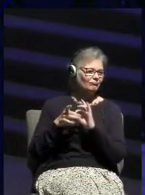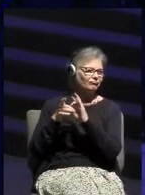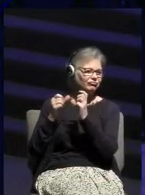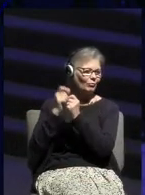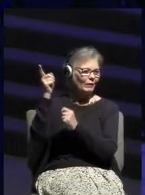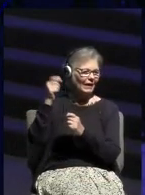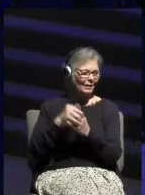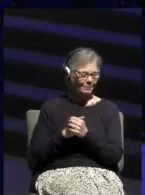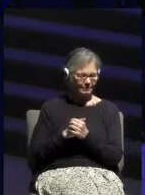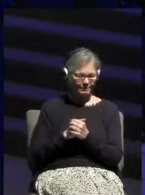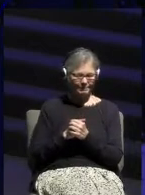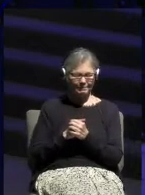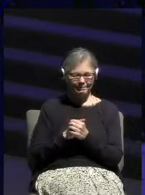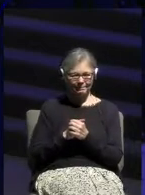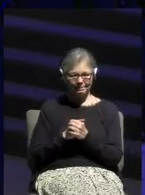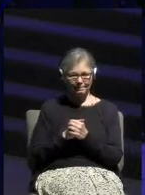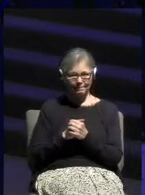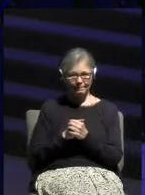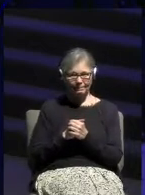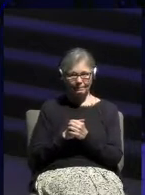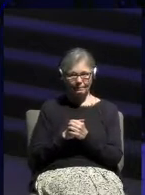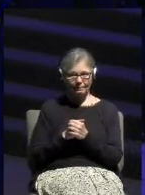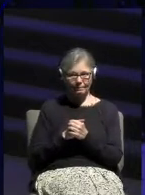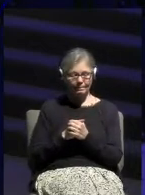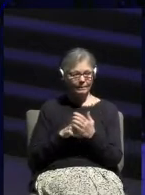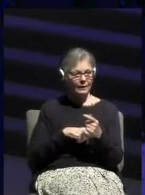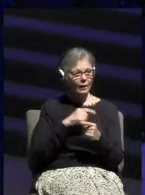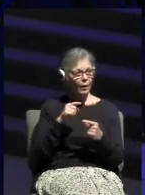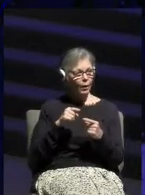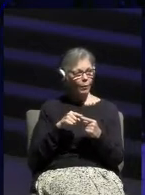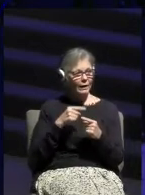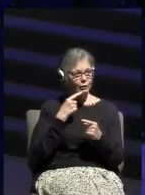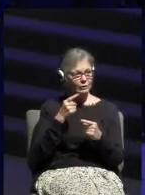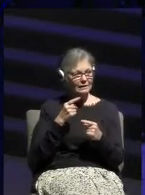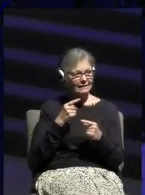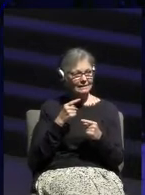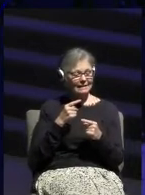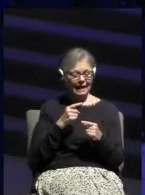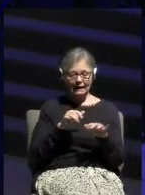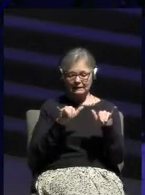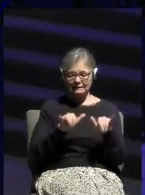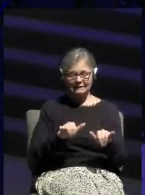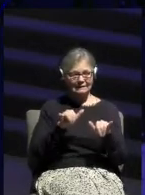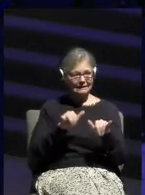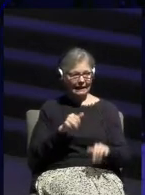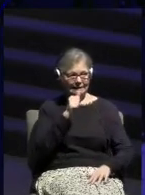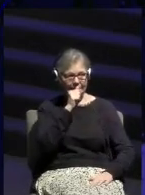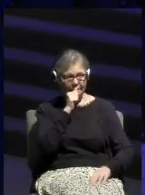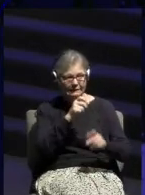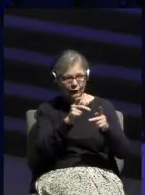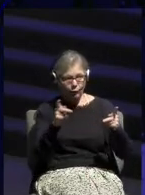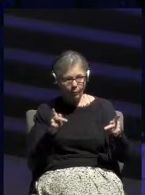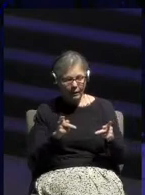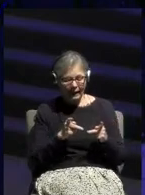And so when we're talking about dwelling in a secret place or abiding under the shadow,